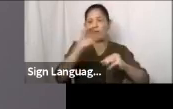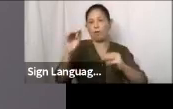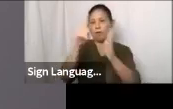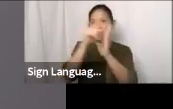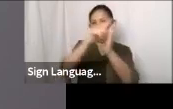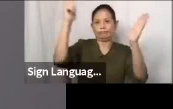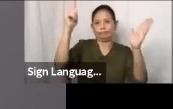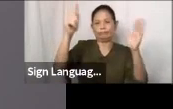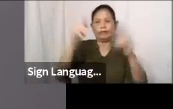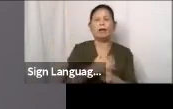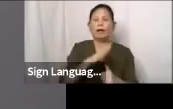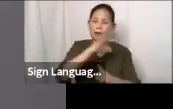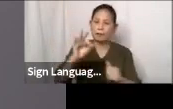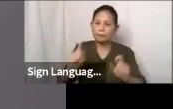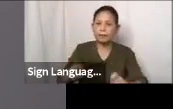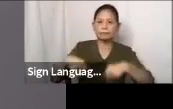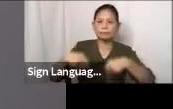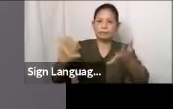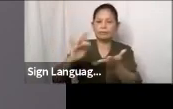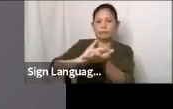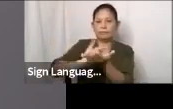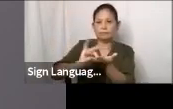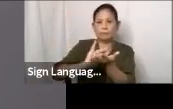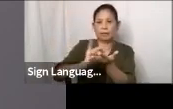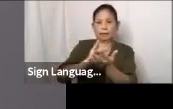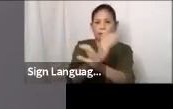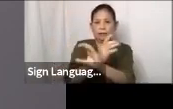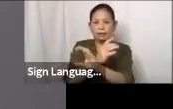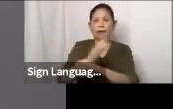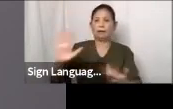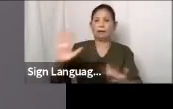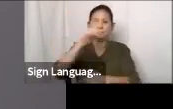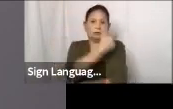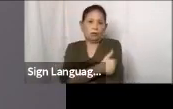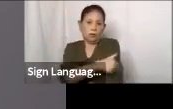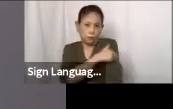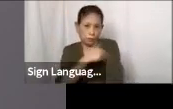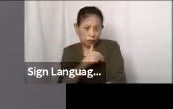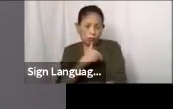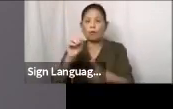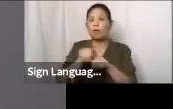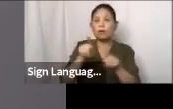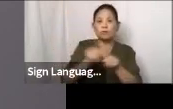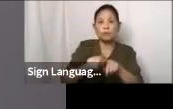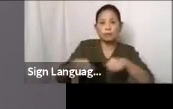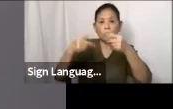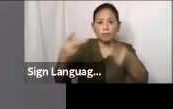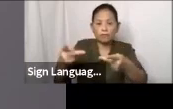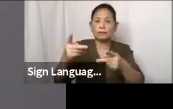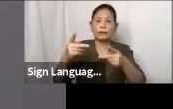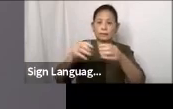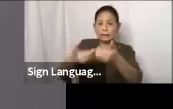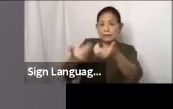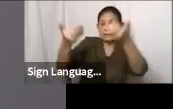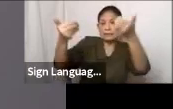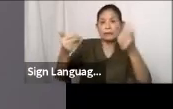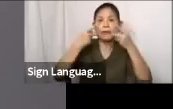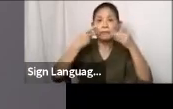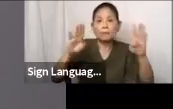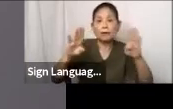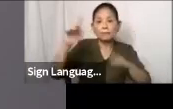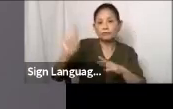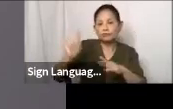to provide medical care to TGs in the hospitals and also provide them separate public toilets and other